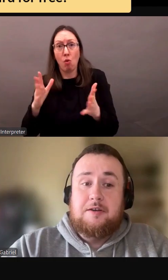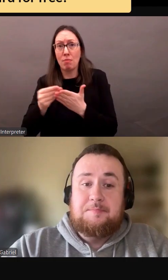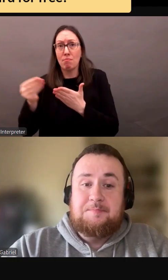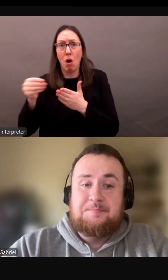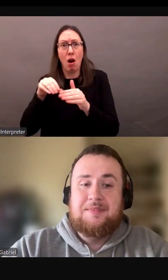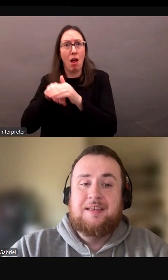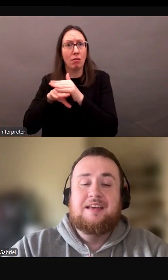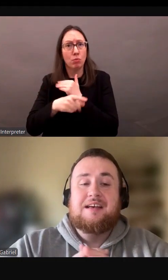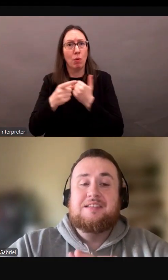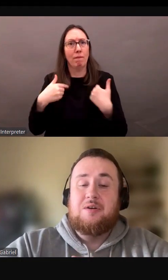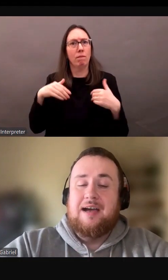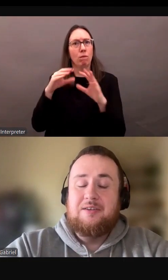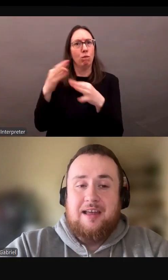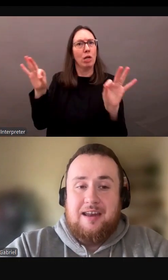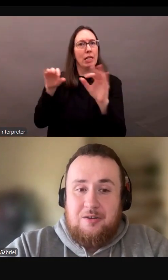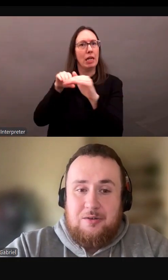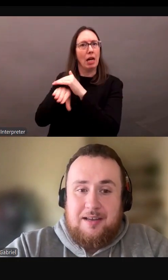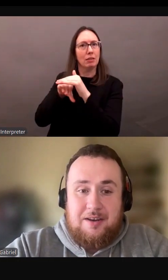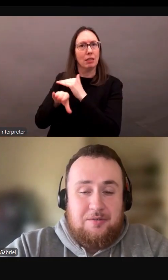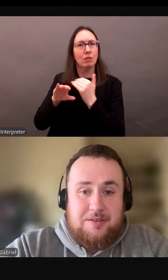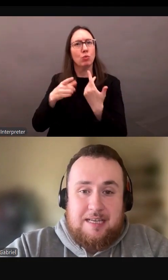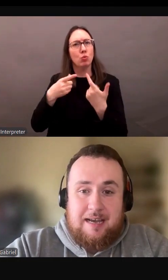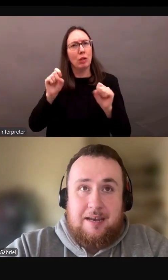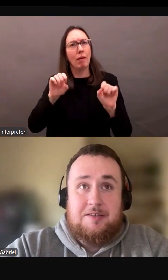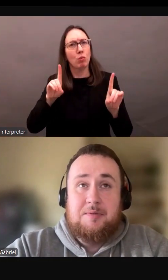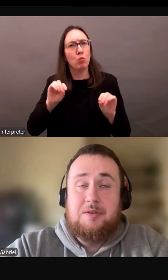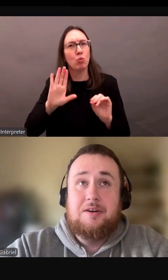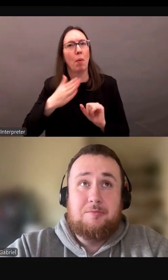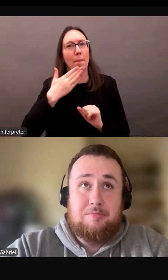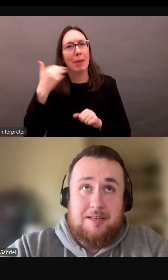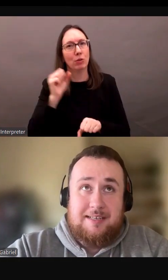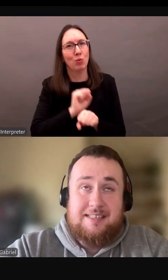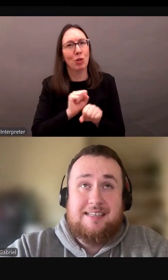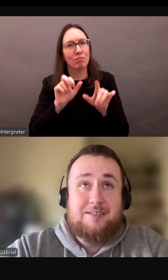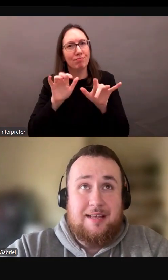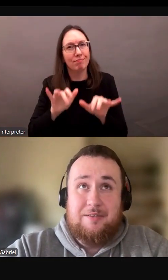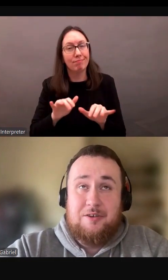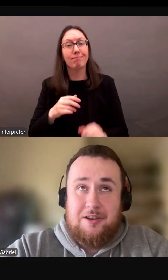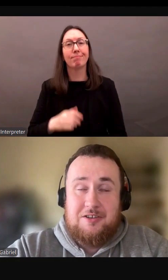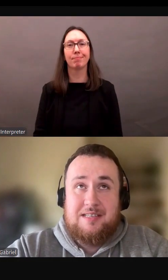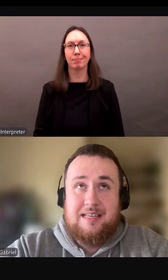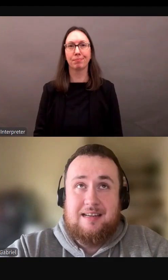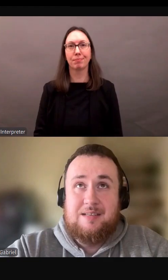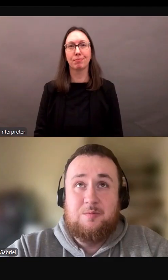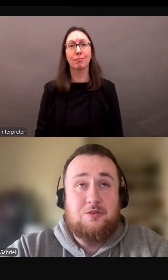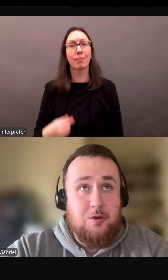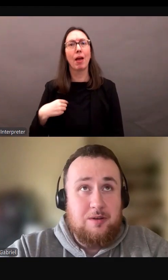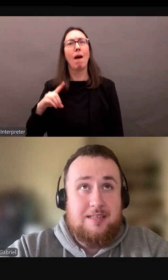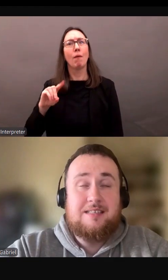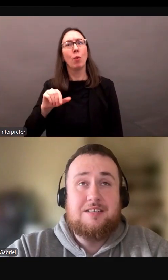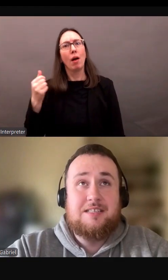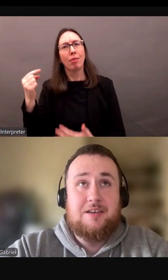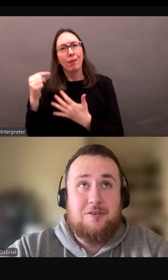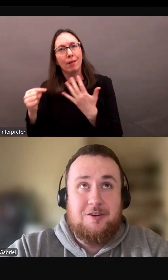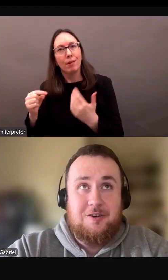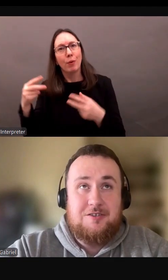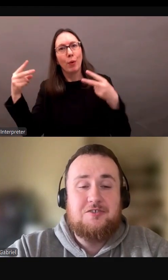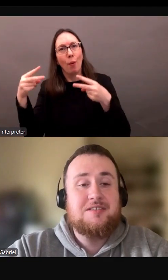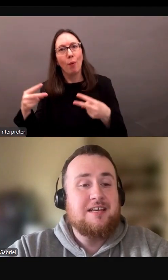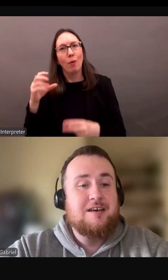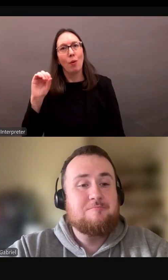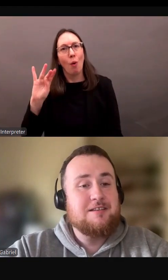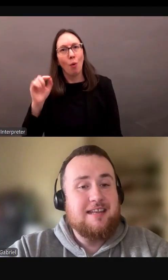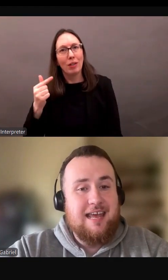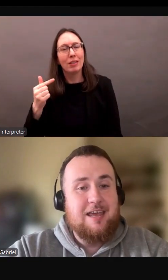work. So I do a lot of coding on the side. So we do other projects as well if you're interested on some fun ones, such as different